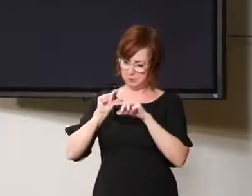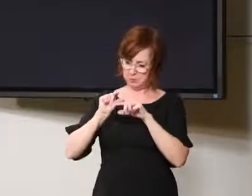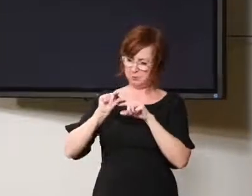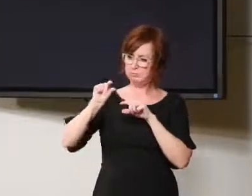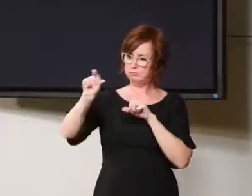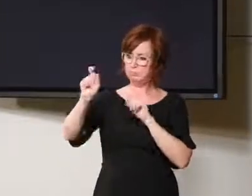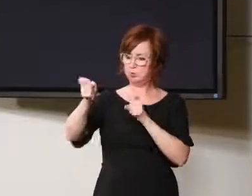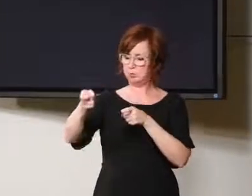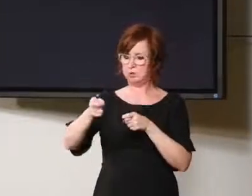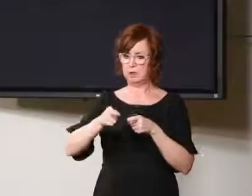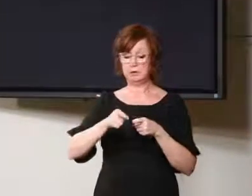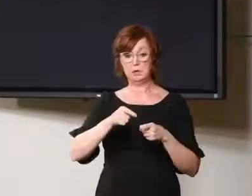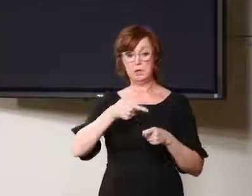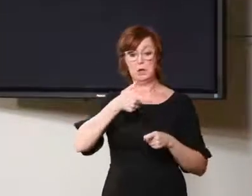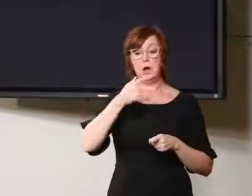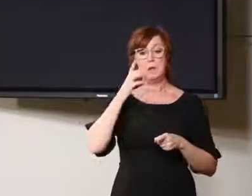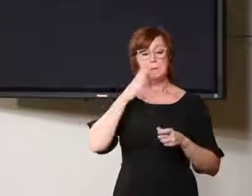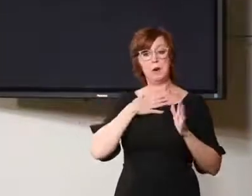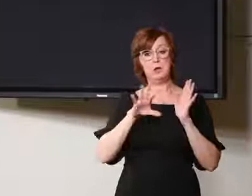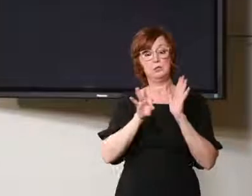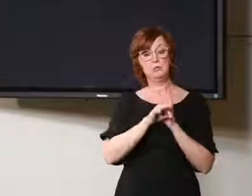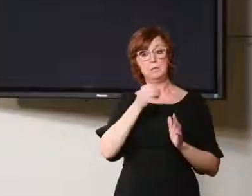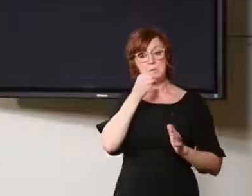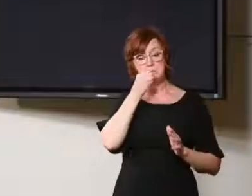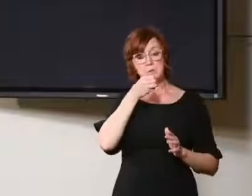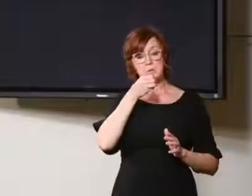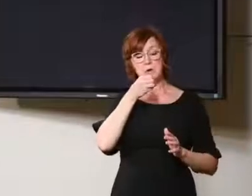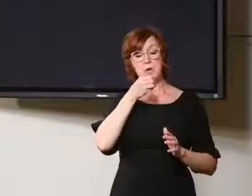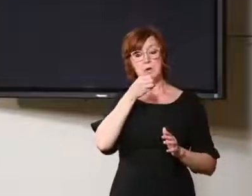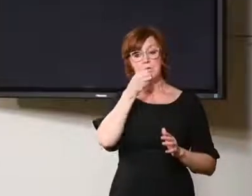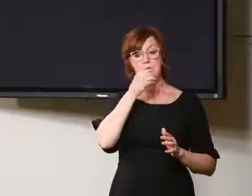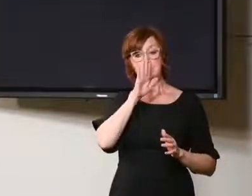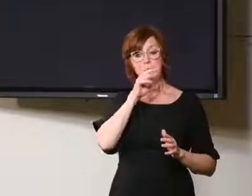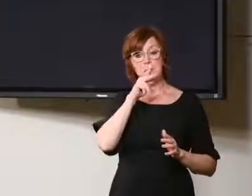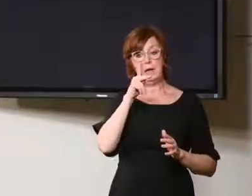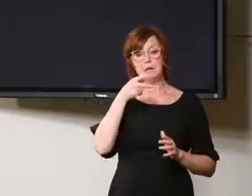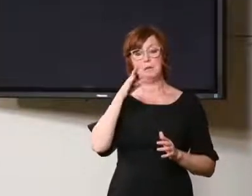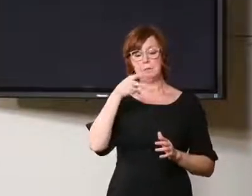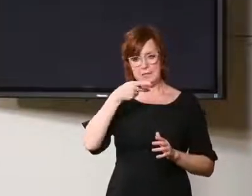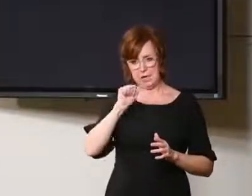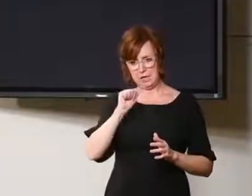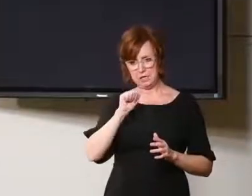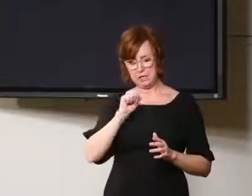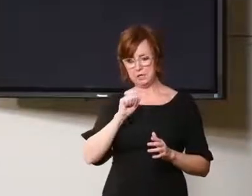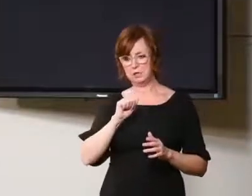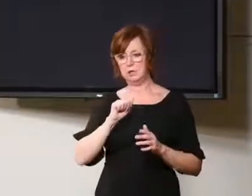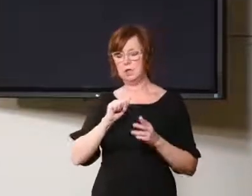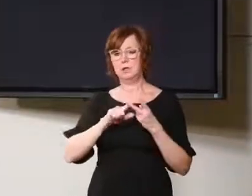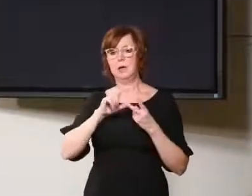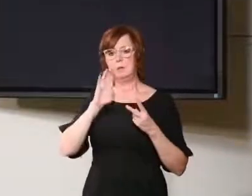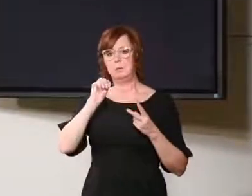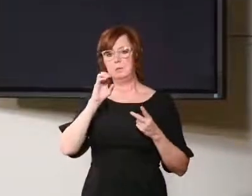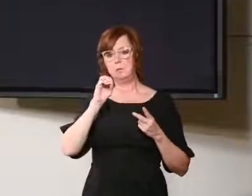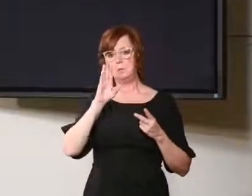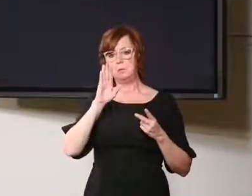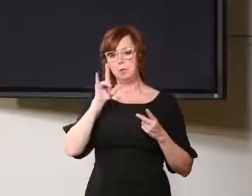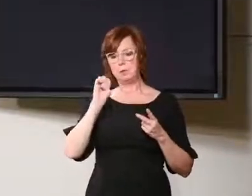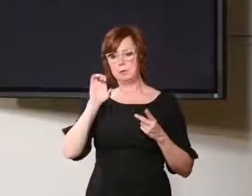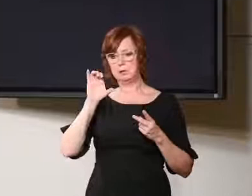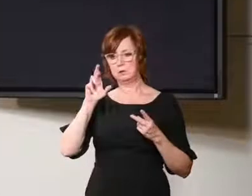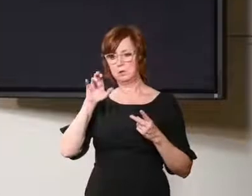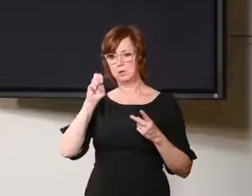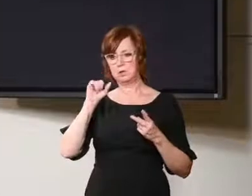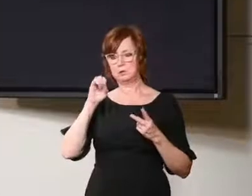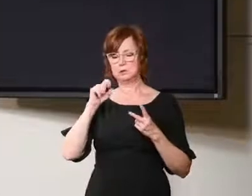Services for that portion of my donation this year. But in addition to that, I'm going to continue to donate to